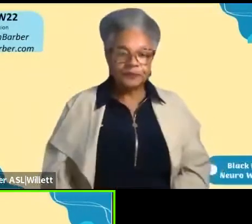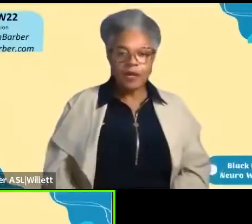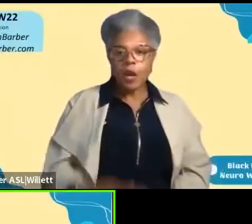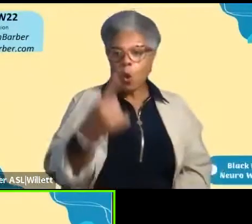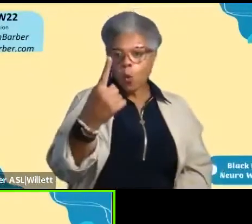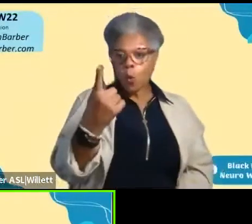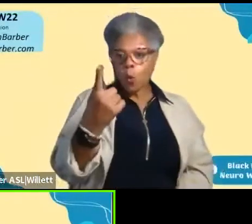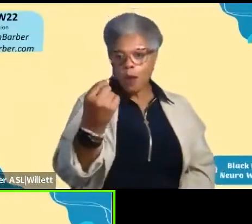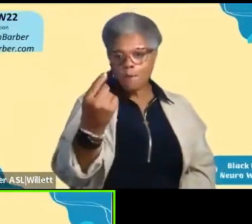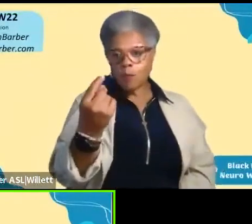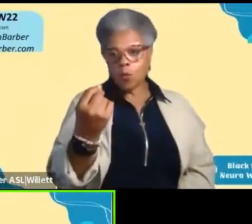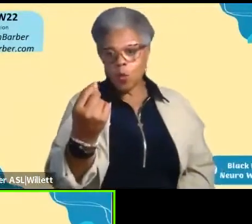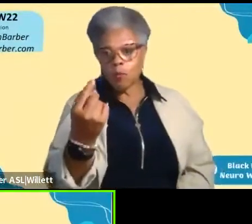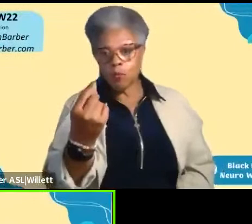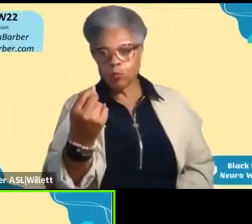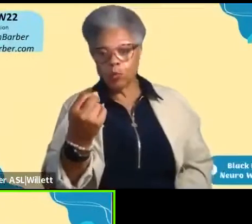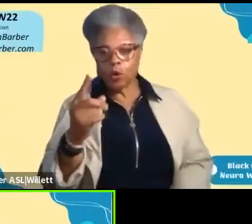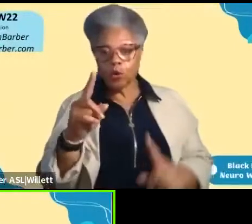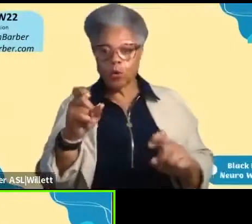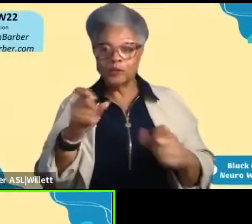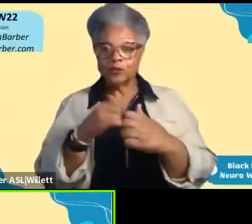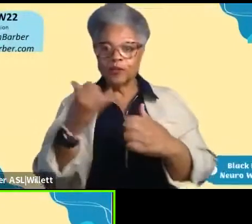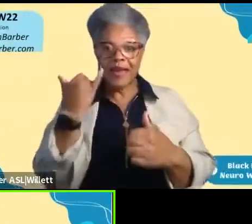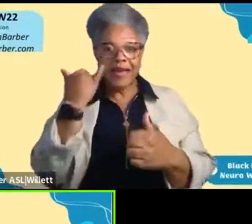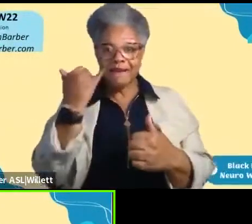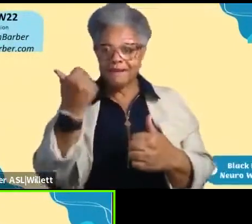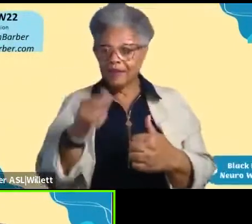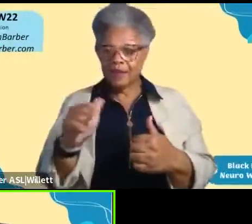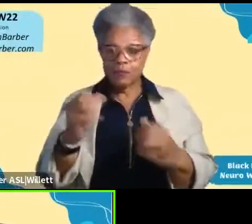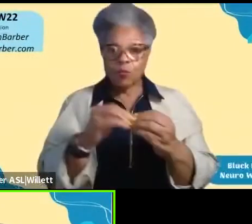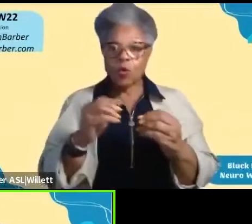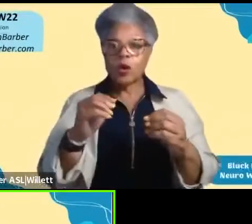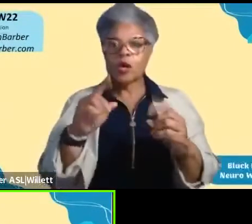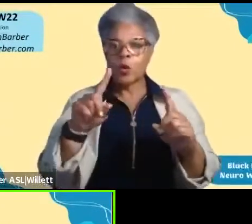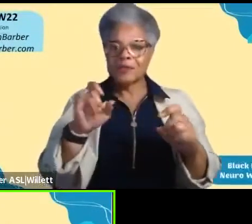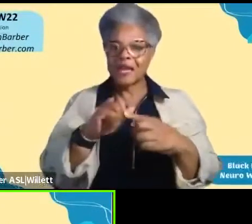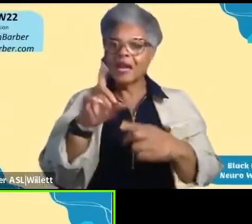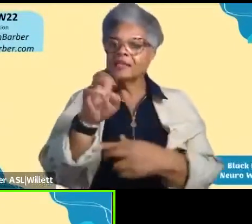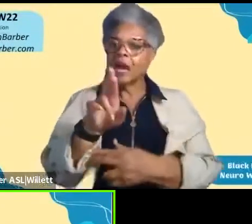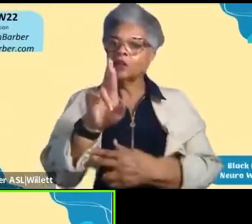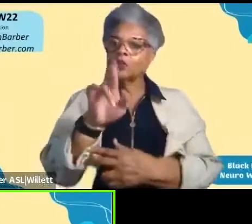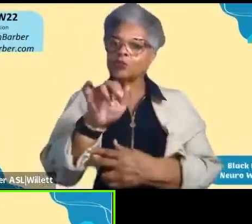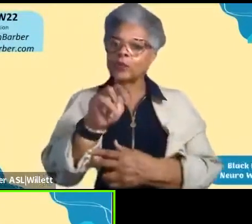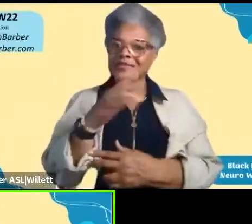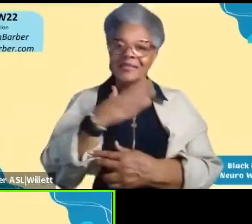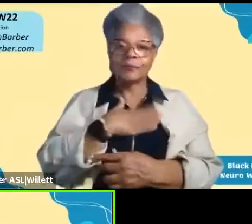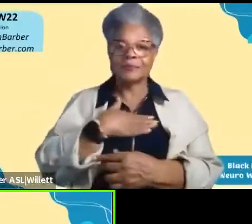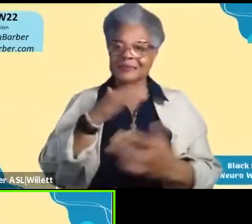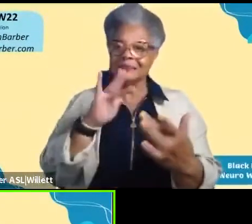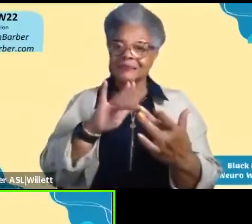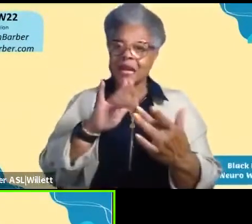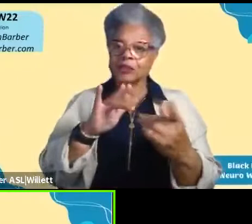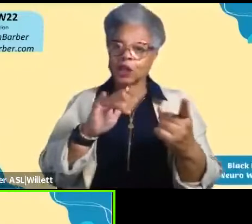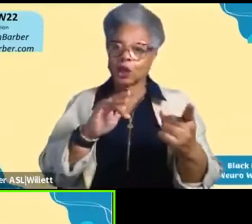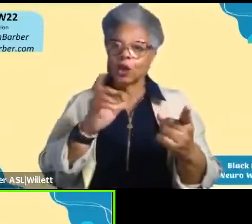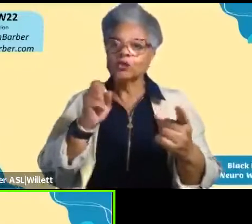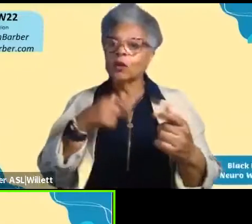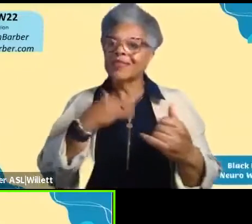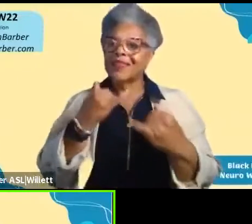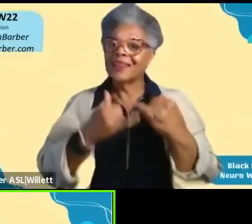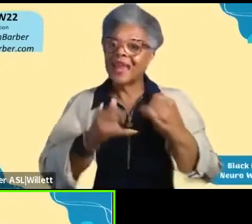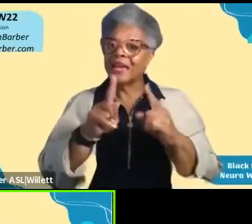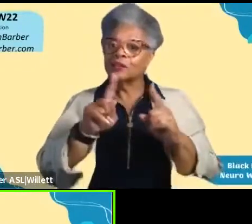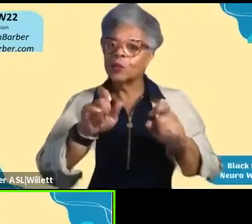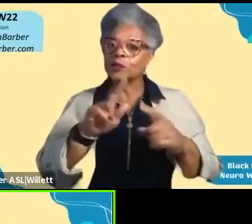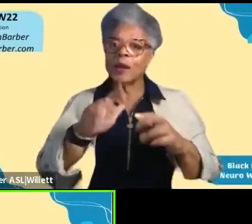more question. If you have other questions, Dr. Ritter has definitely said, please reach out to her. So our last question will